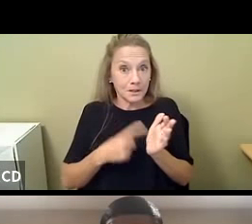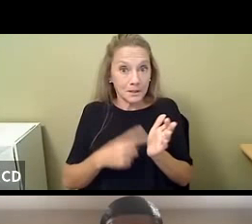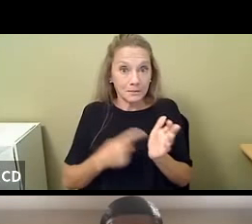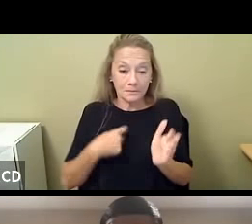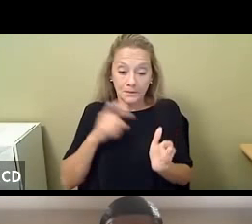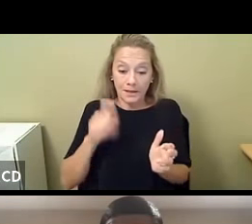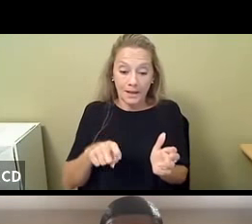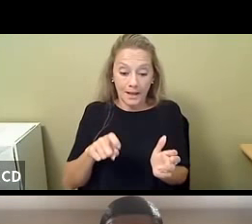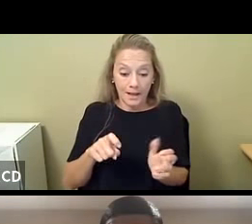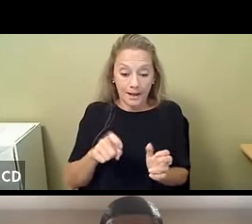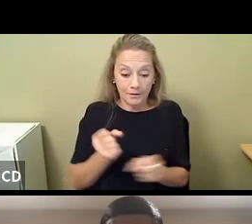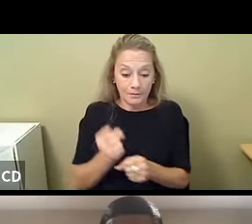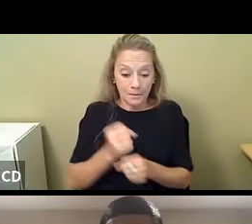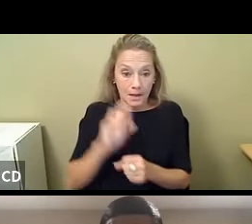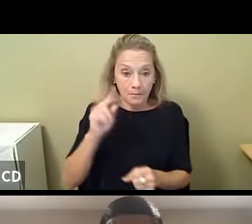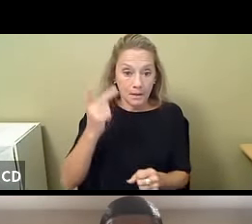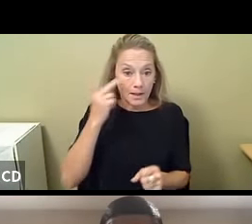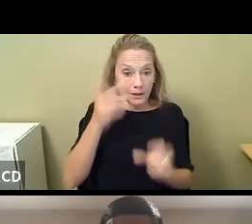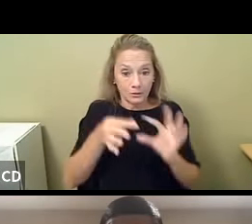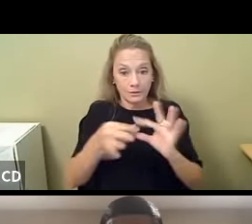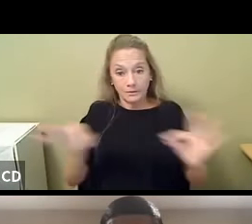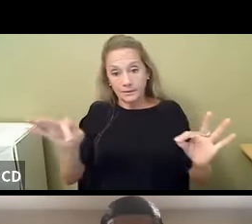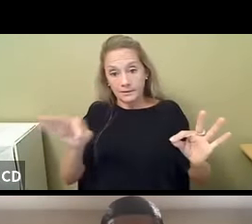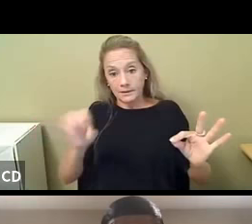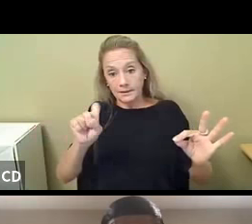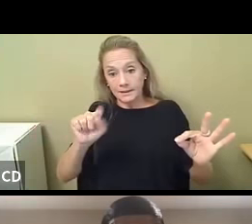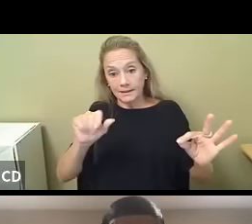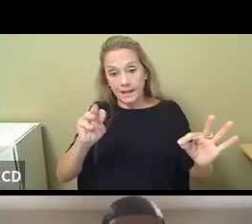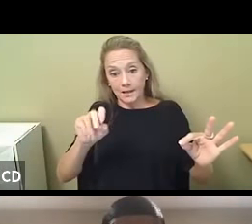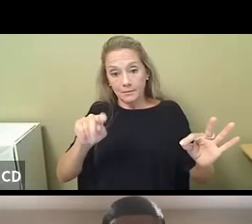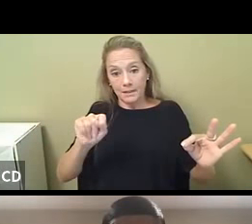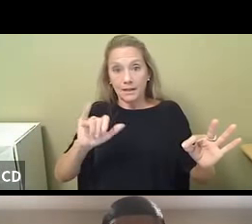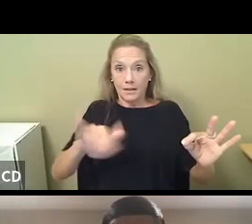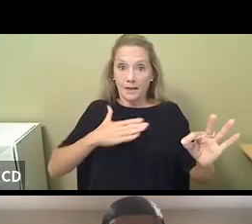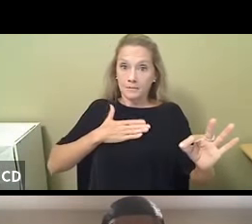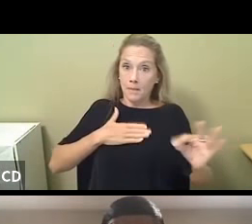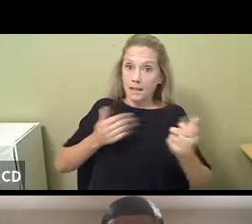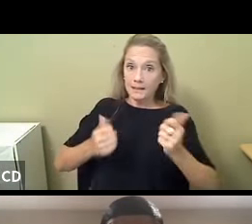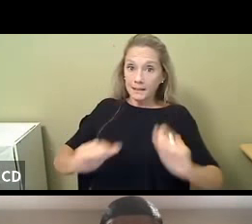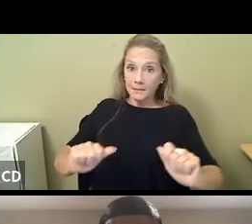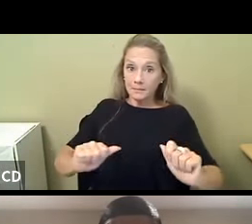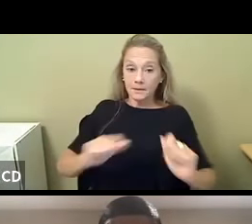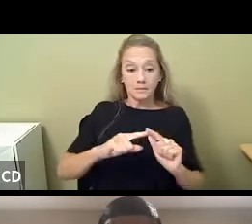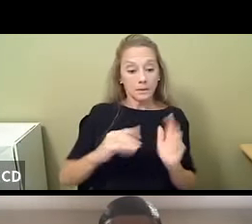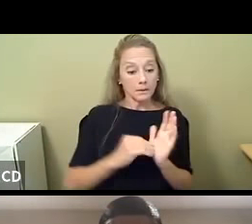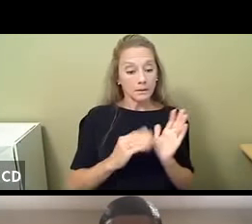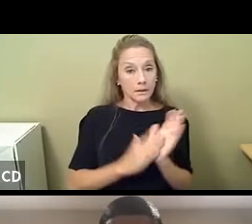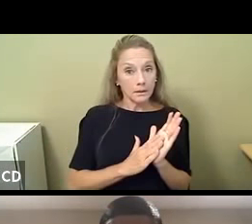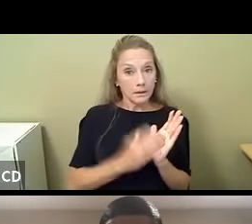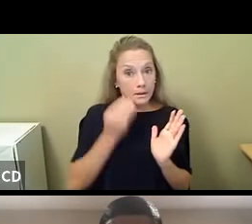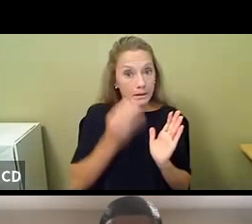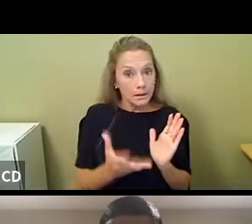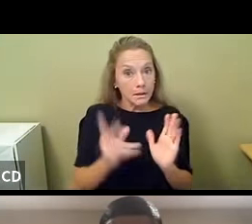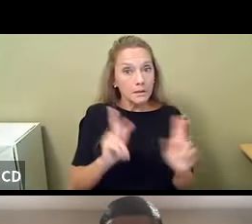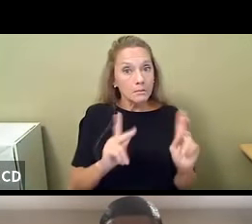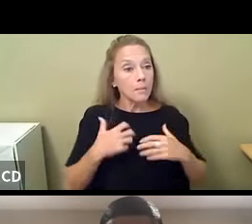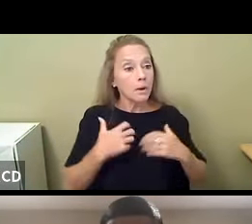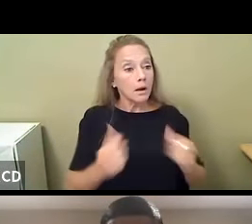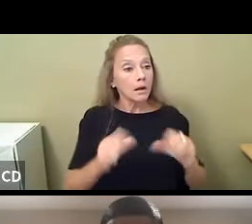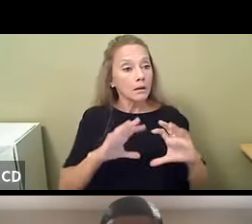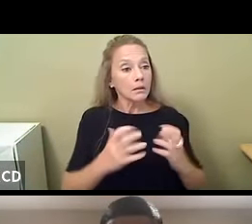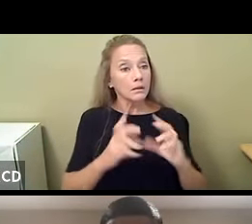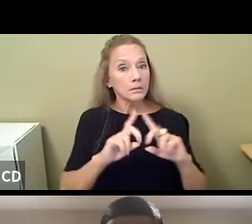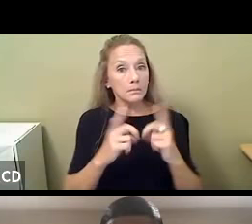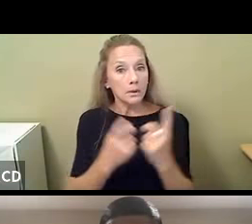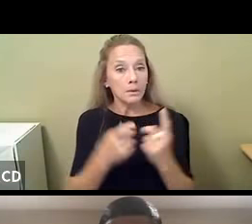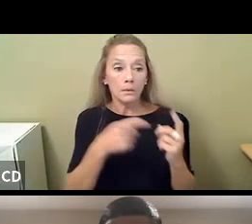make a political statement. That was an attempt at a political statement. I will say again, for the record, the people at the health department